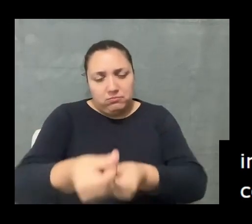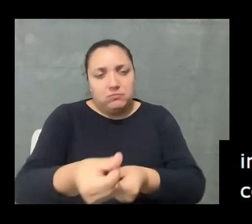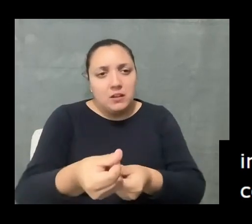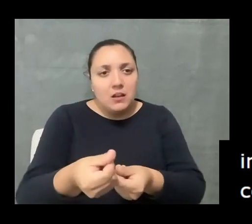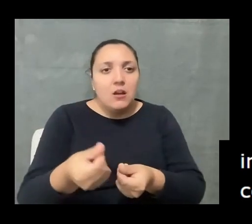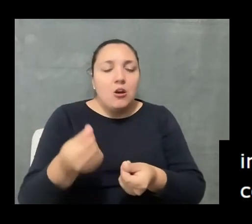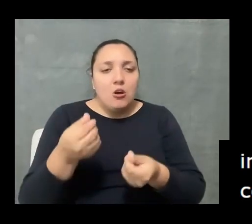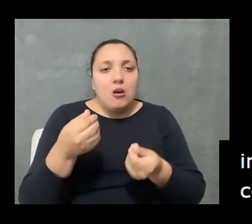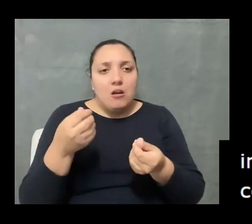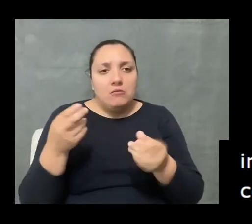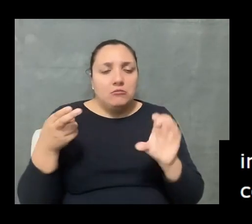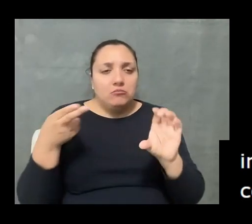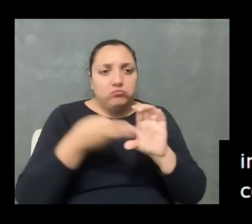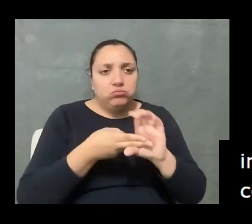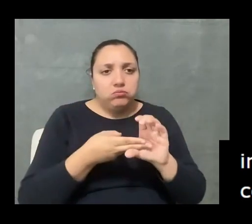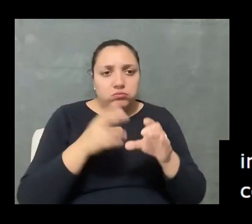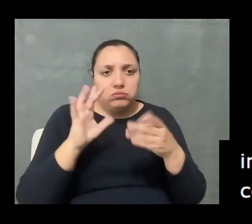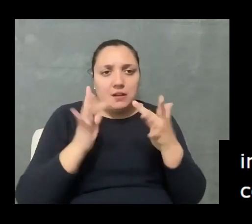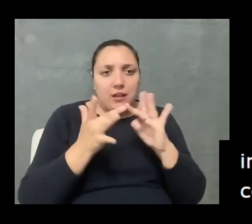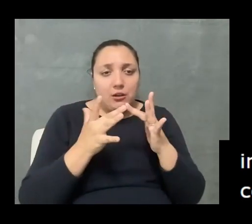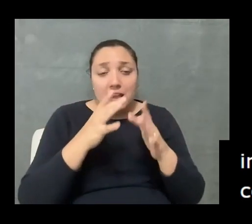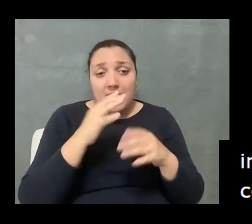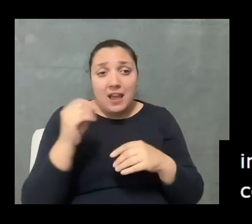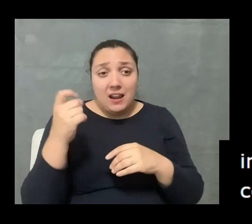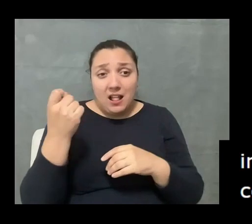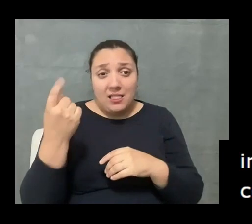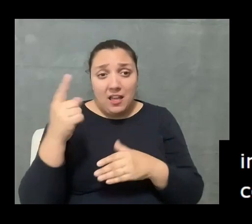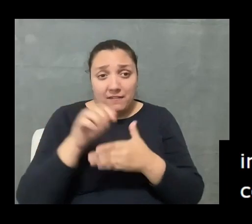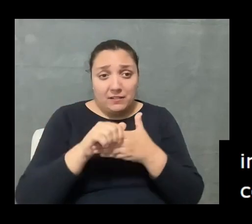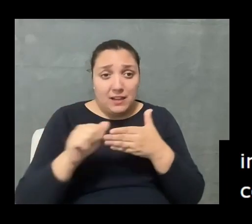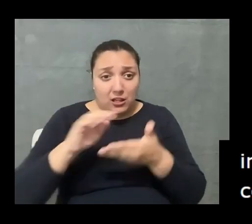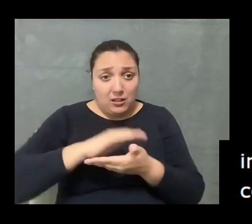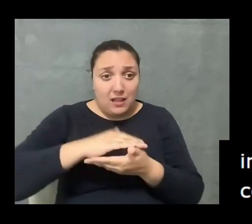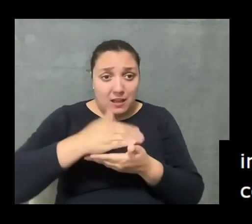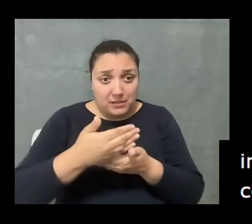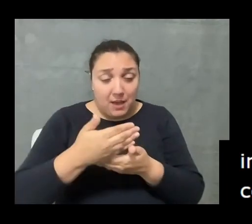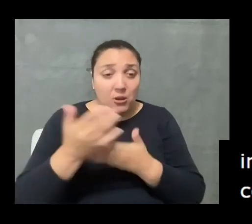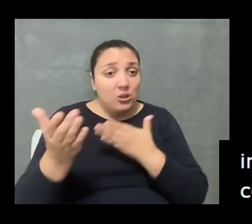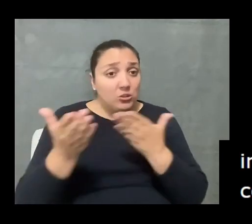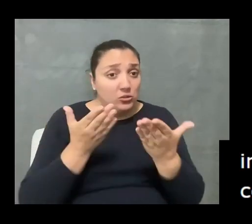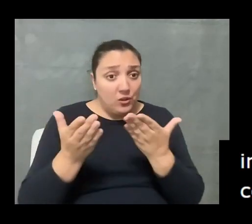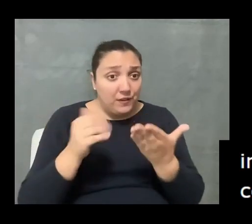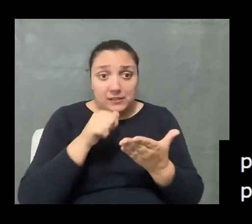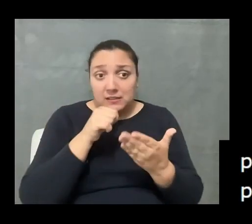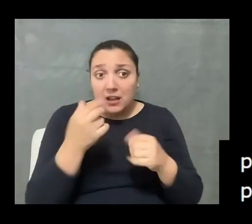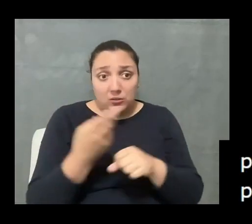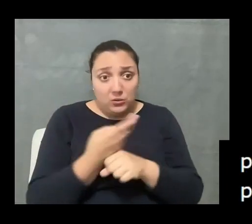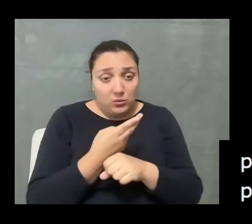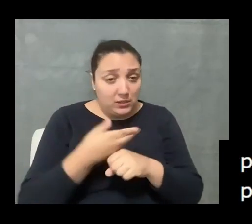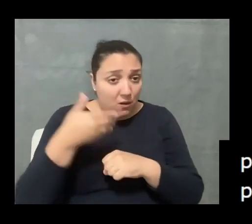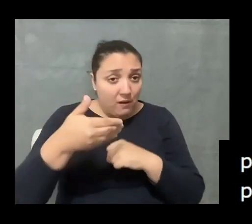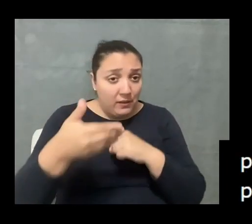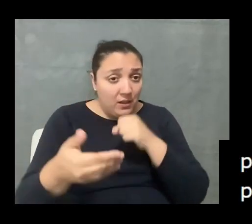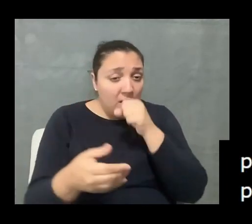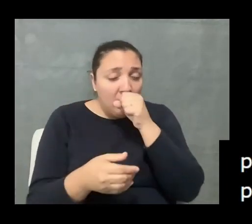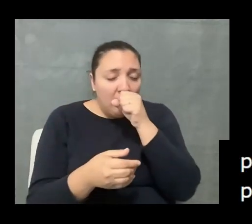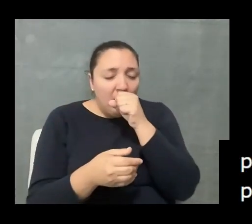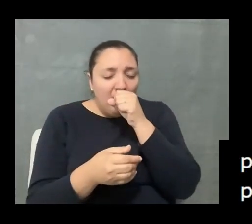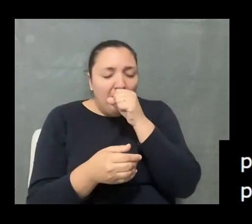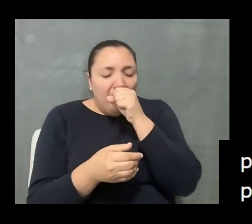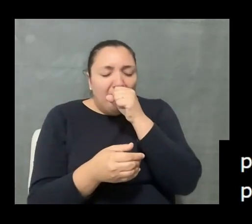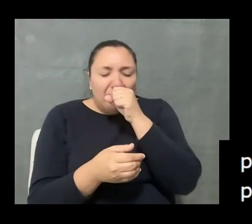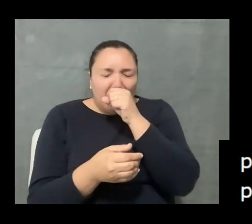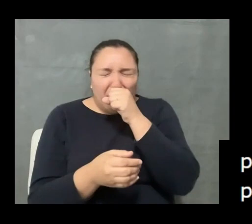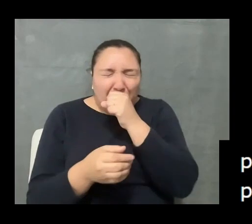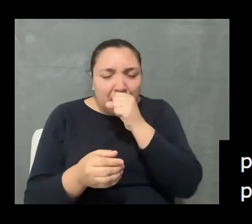through the process and also give them $11 laptops, a service that's not utilized as often, but we know our people needed it. We will